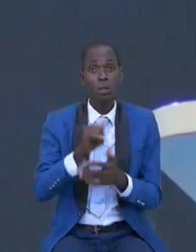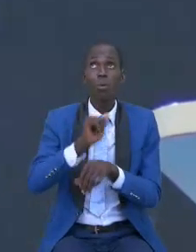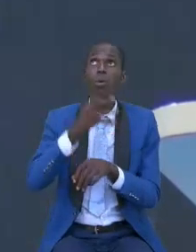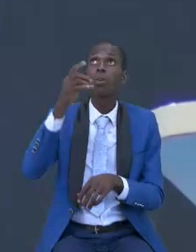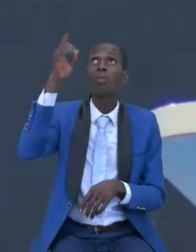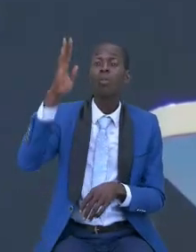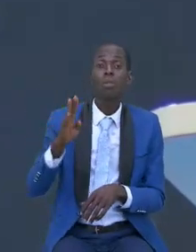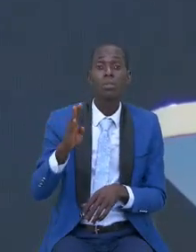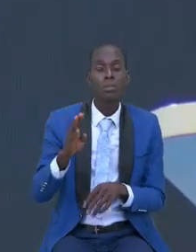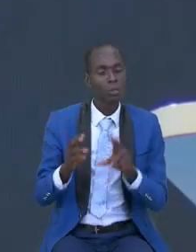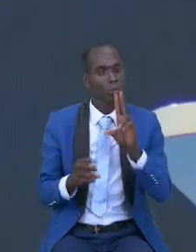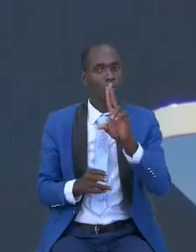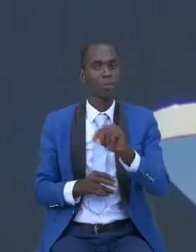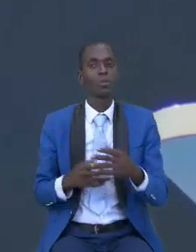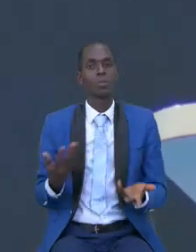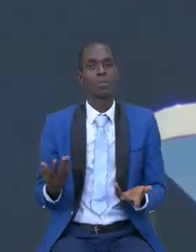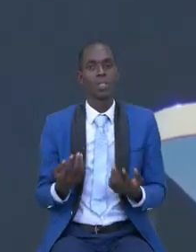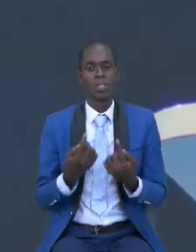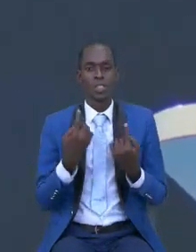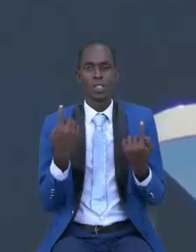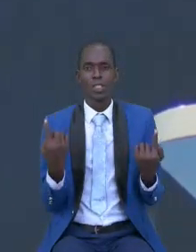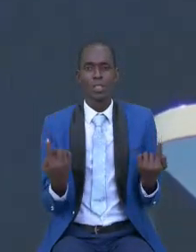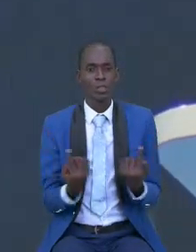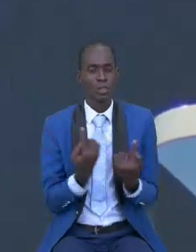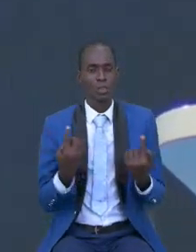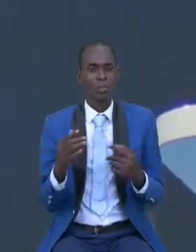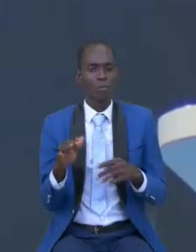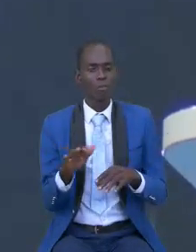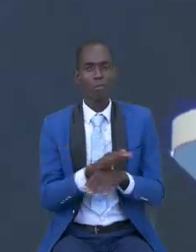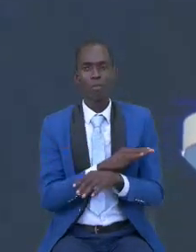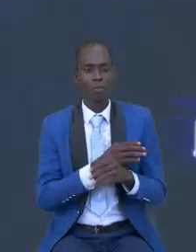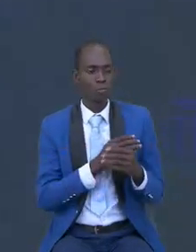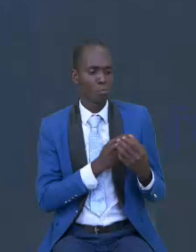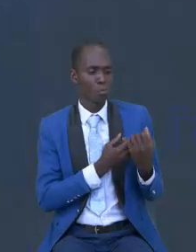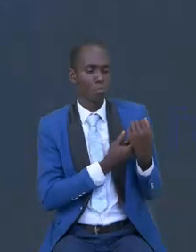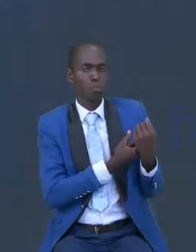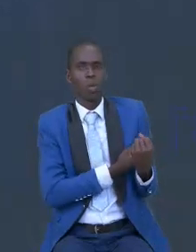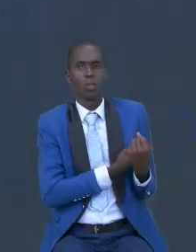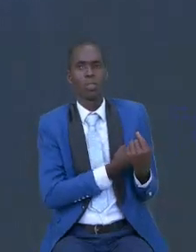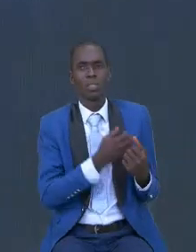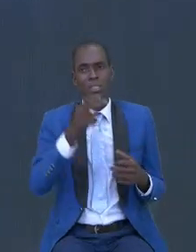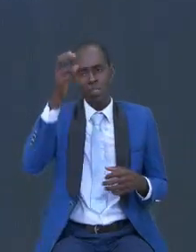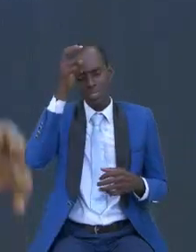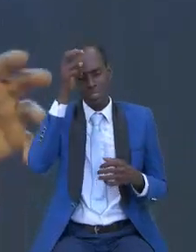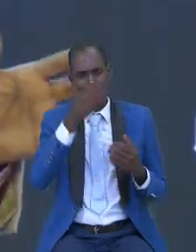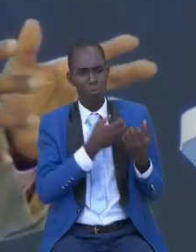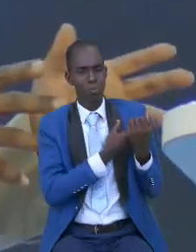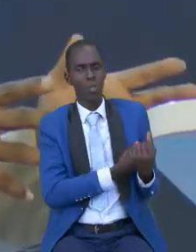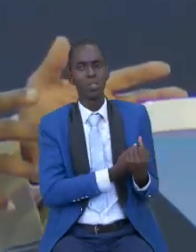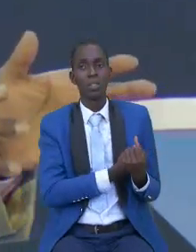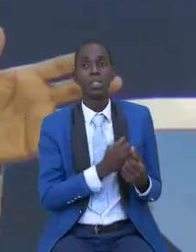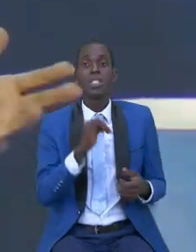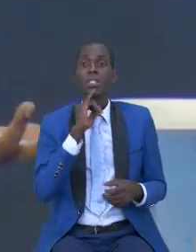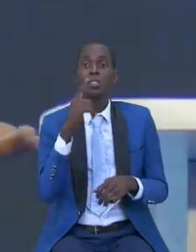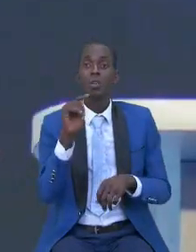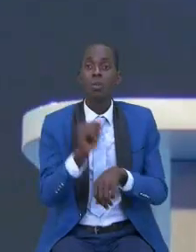Defiance, sinful boldness, satanic boldness, defiance is the